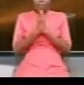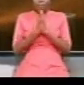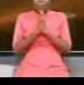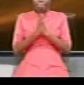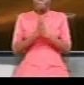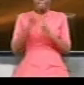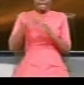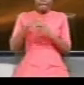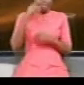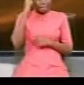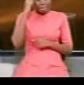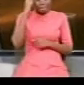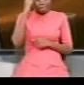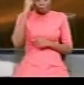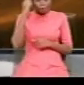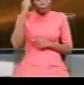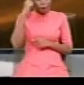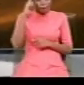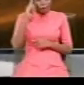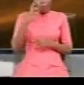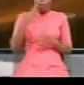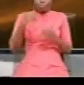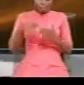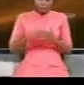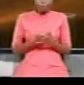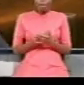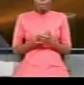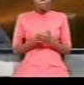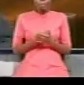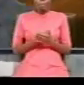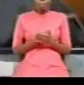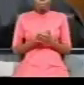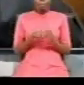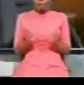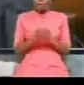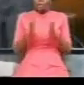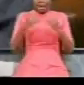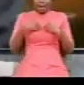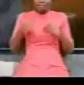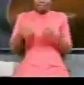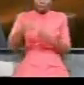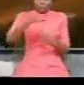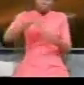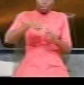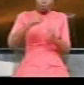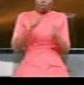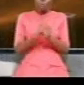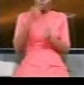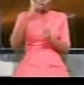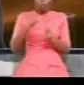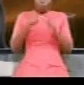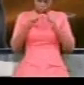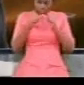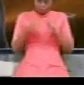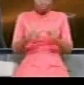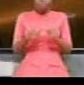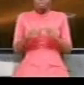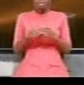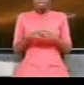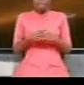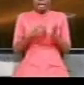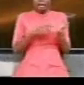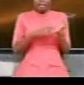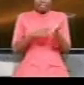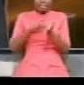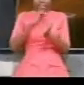in meditation for renewal, without having communion with God consistently. This